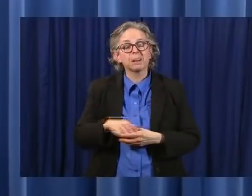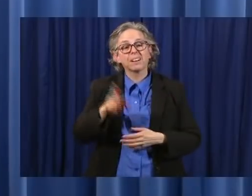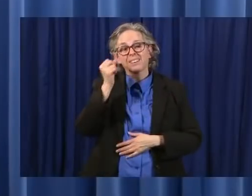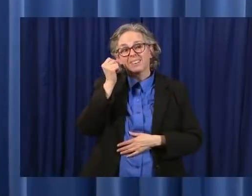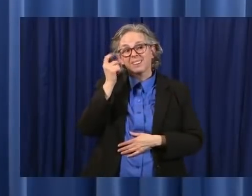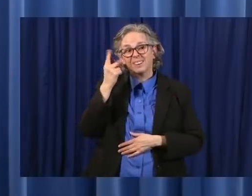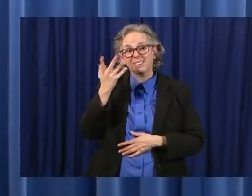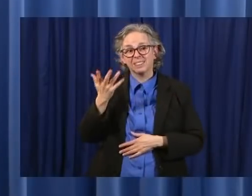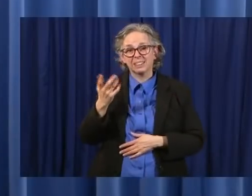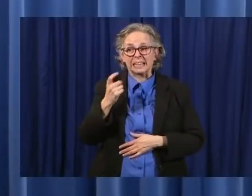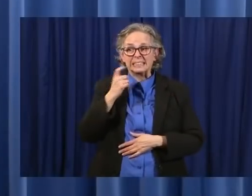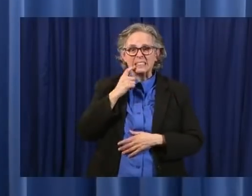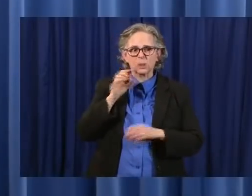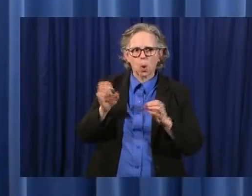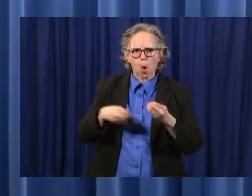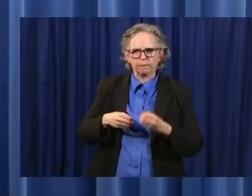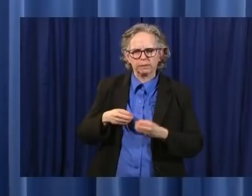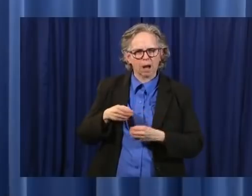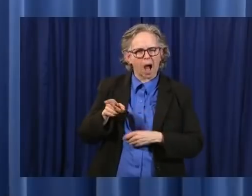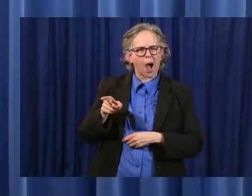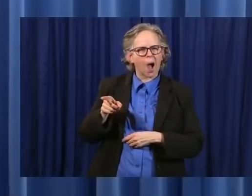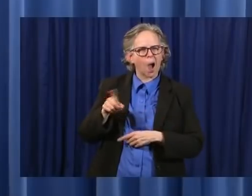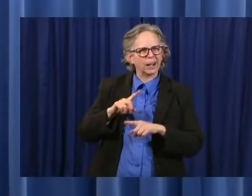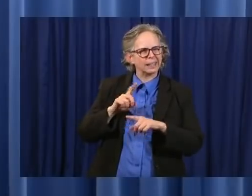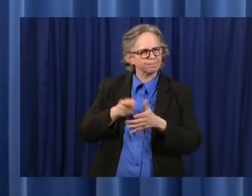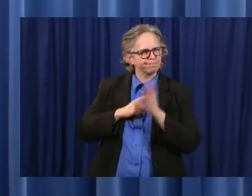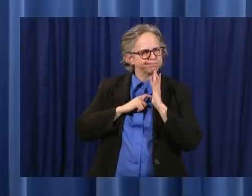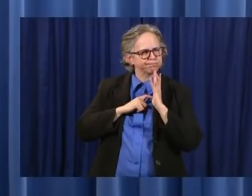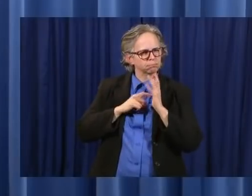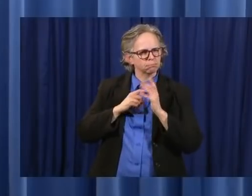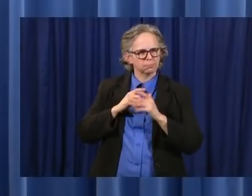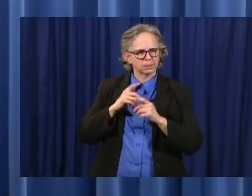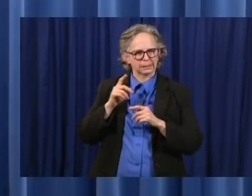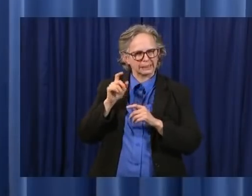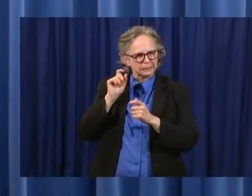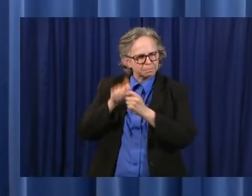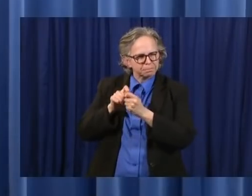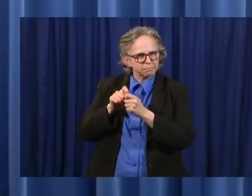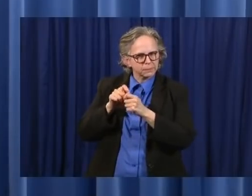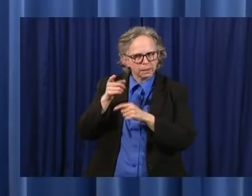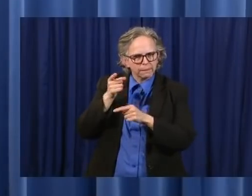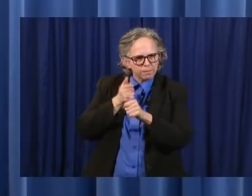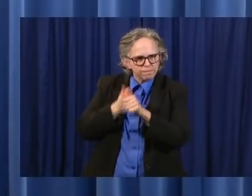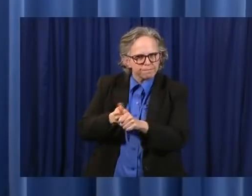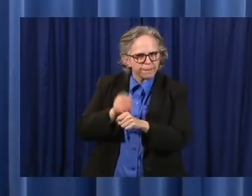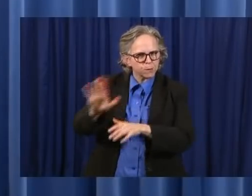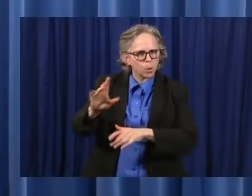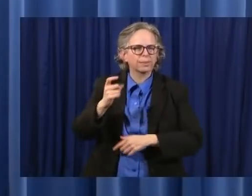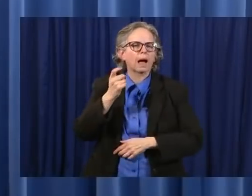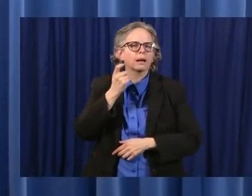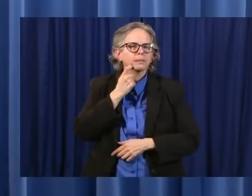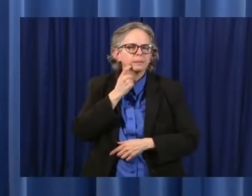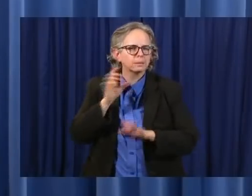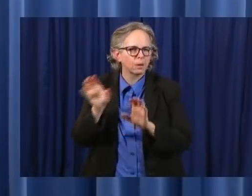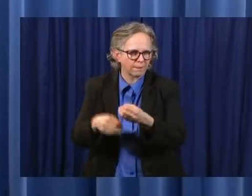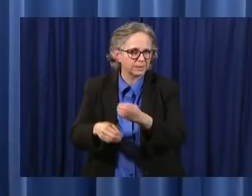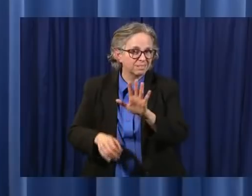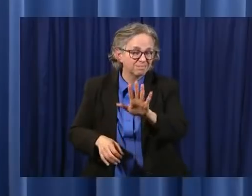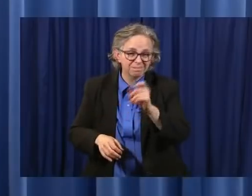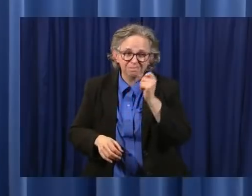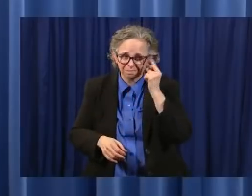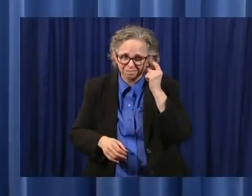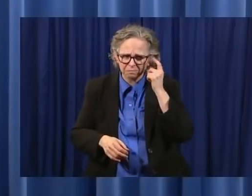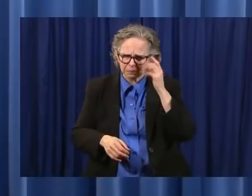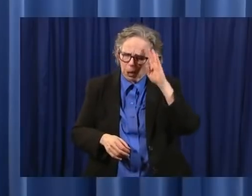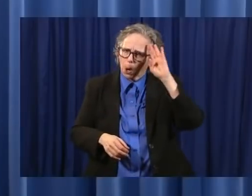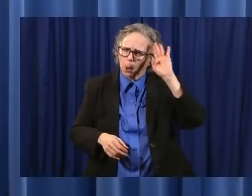dentist office will have to wear whatever is appropriate for that individual. Now, I know that